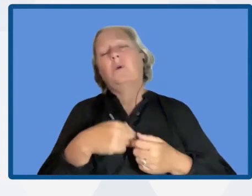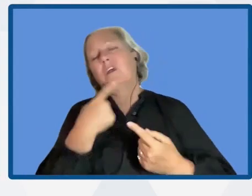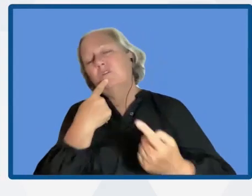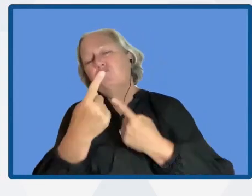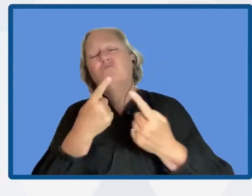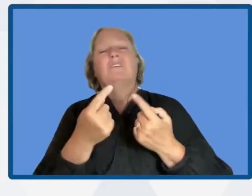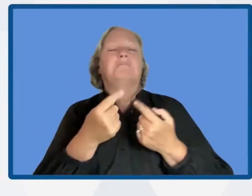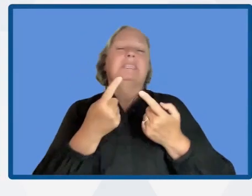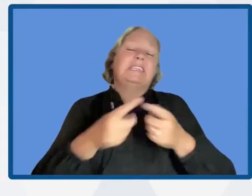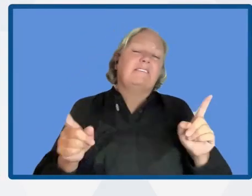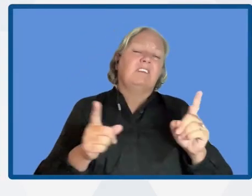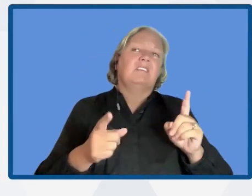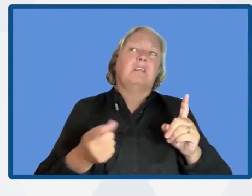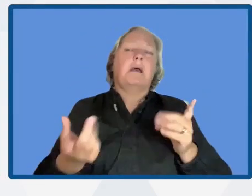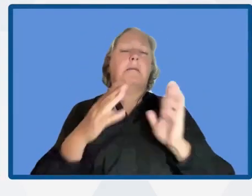towards